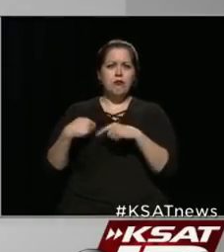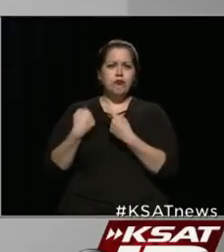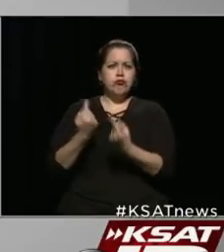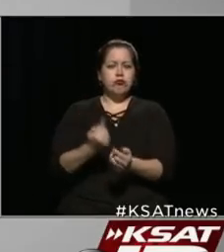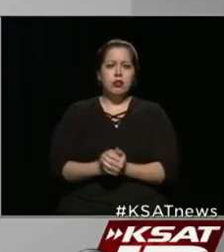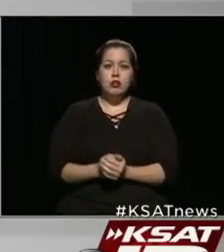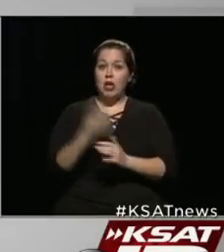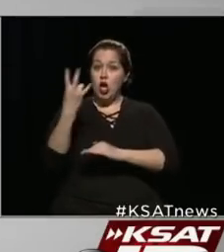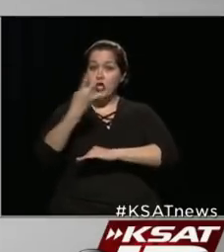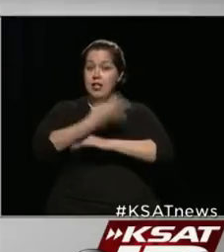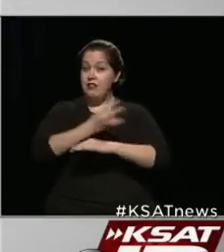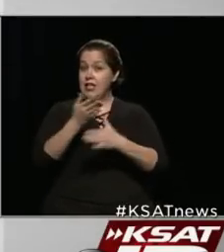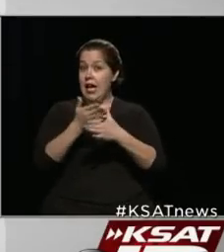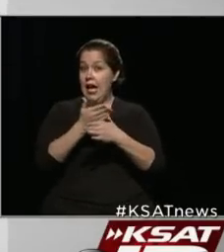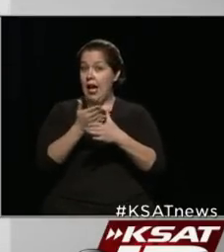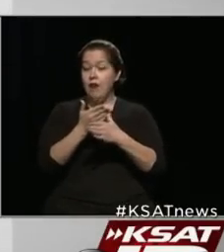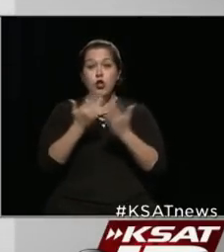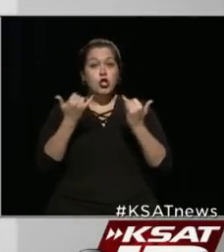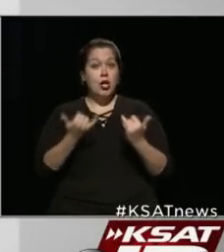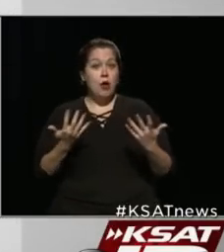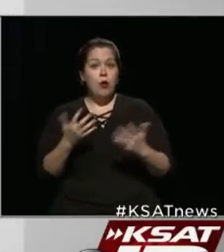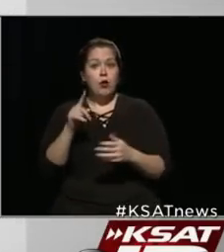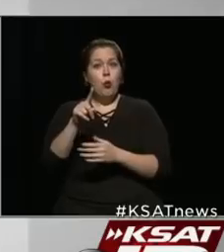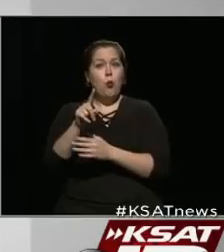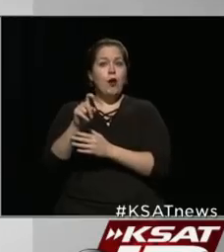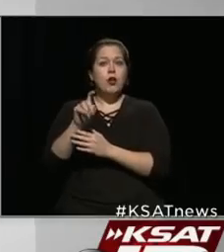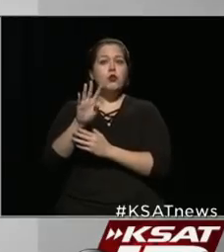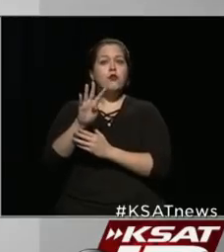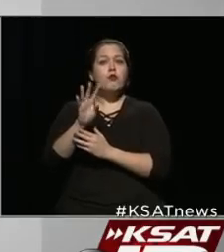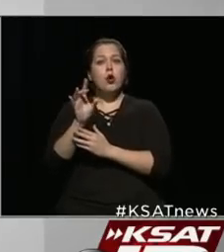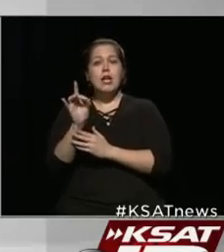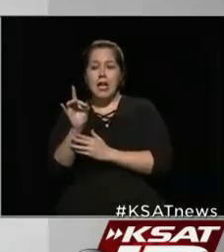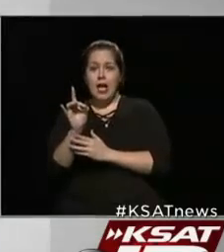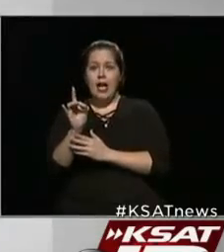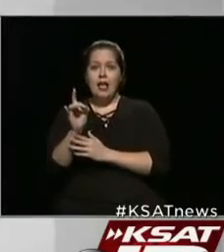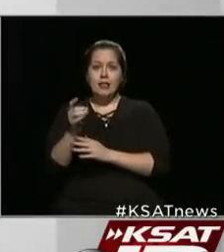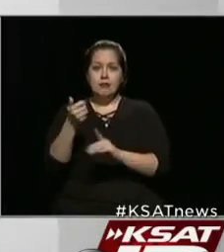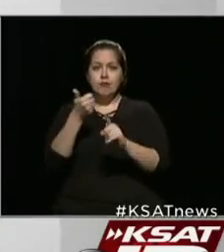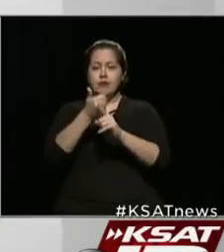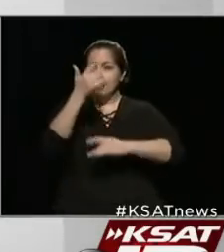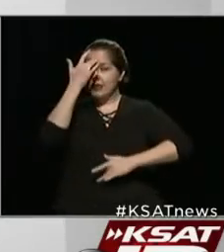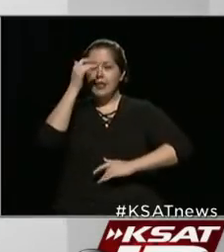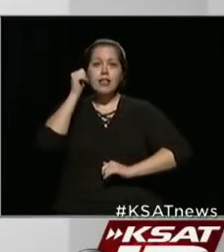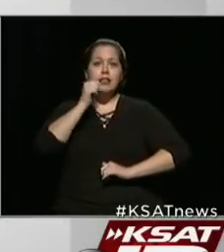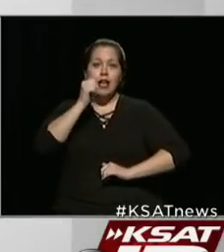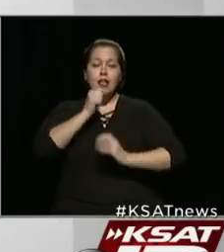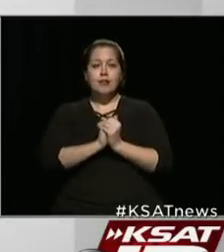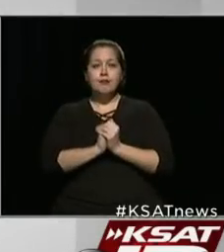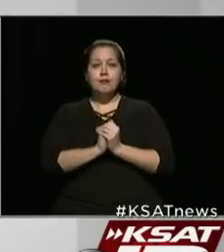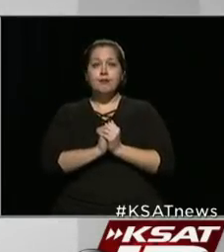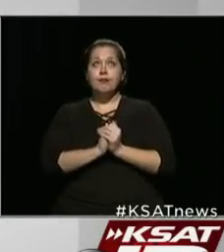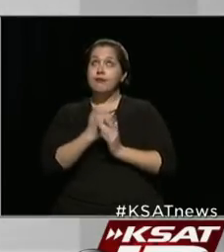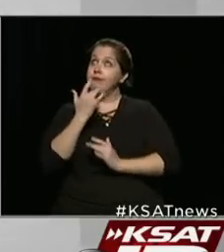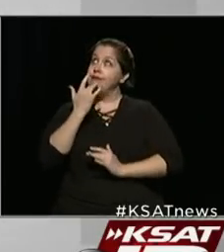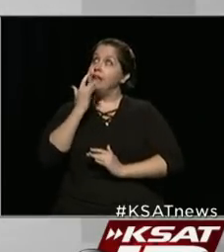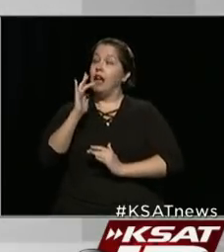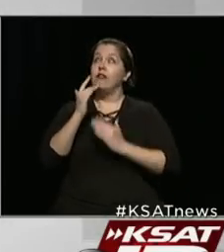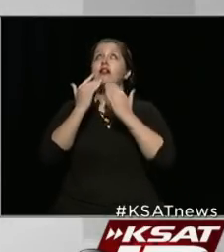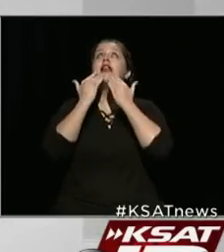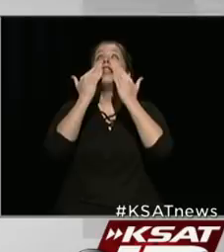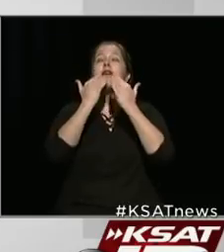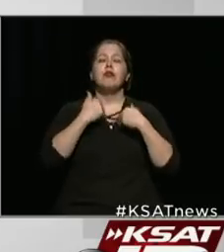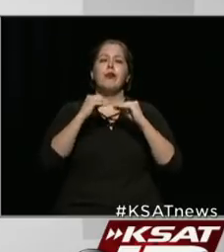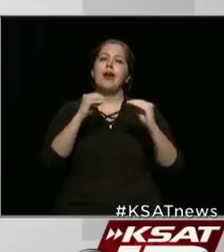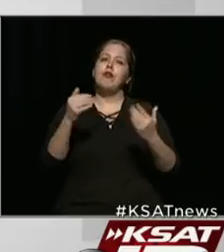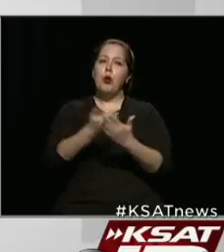Our seven-day moving average now is 148 cases per day. Fortunately and gratefully, we